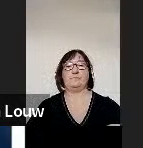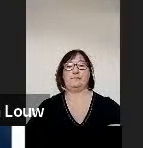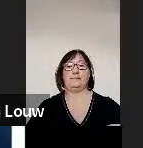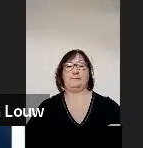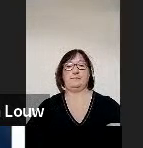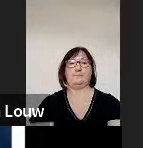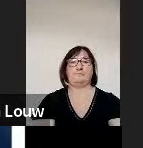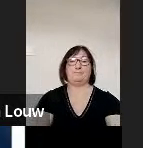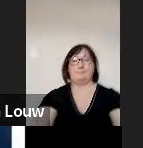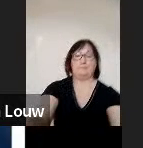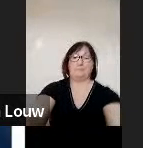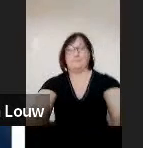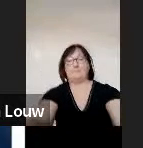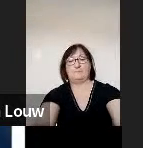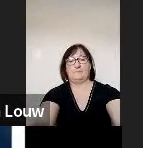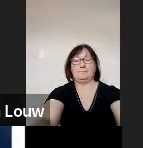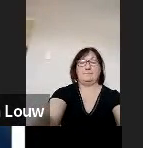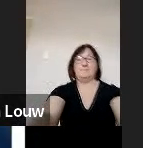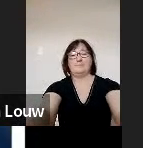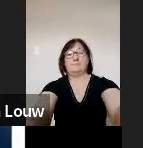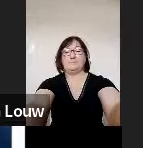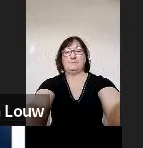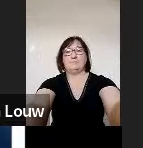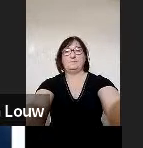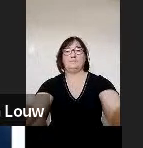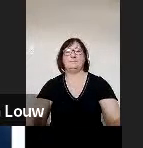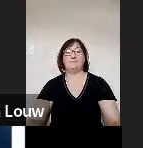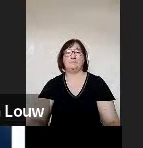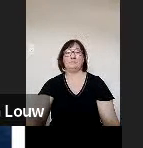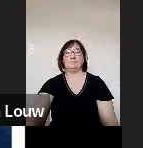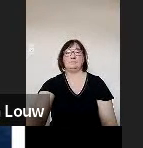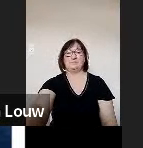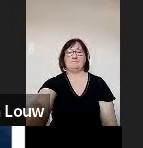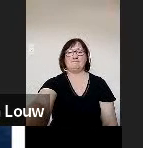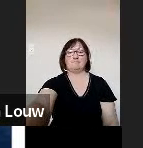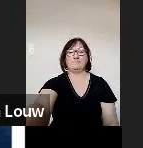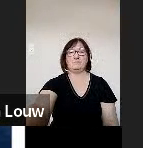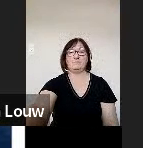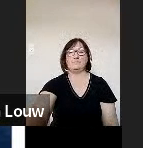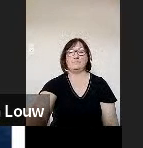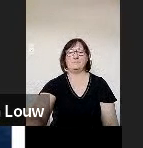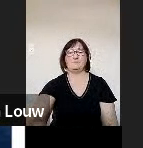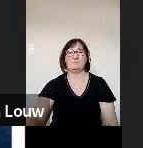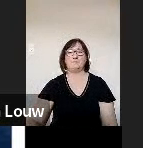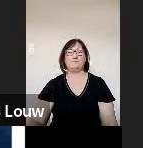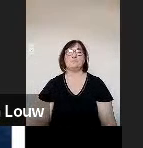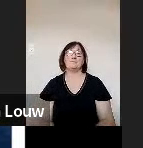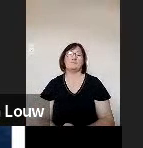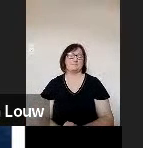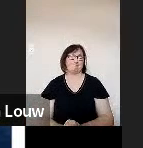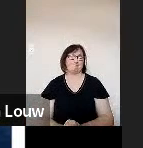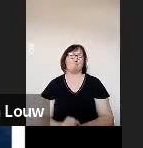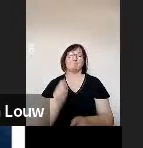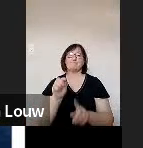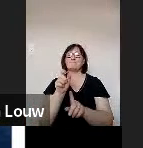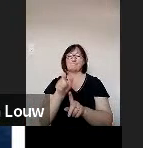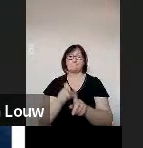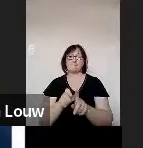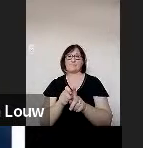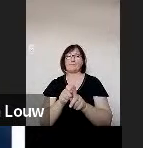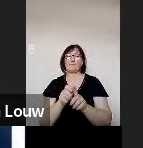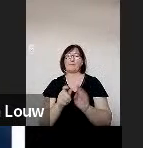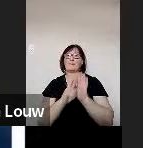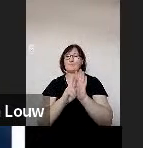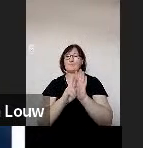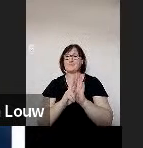Australia, and a Bachelor of Arts in Social Sciences from the University of Zululand. She has represented SARS at various international